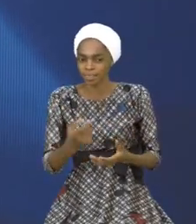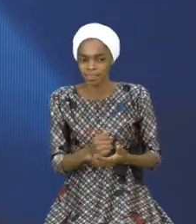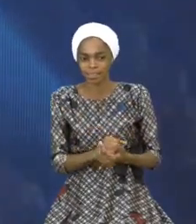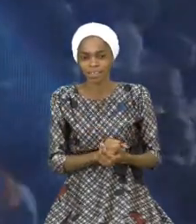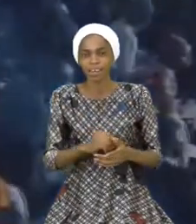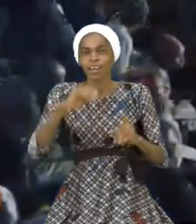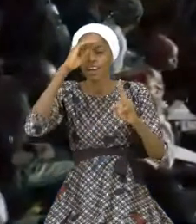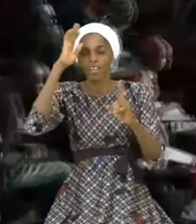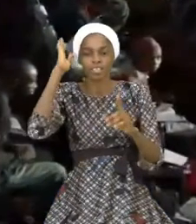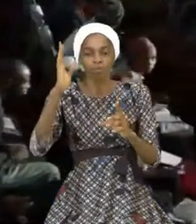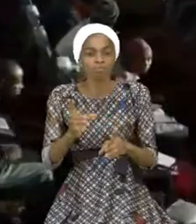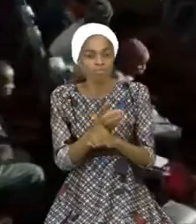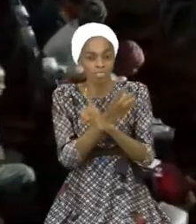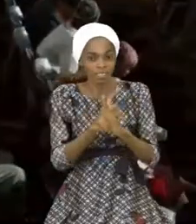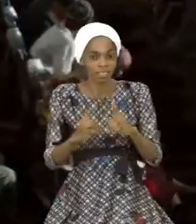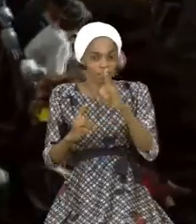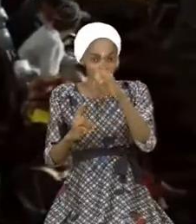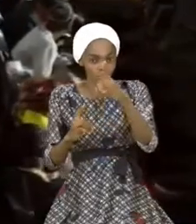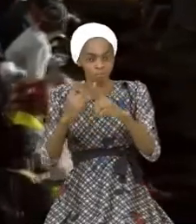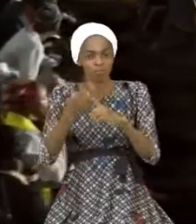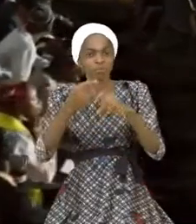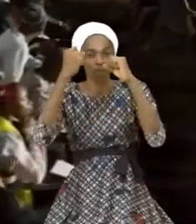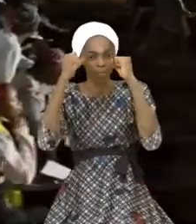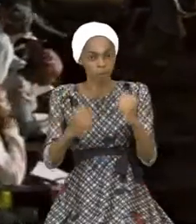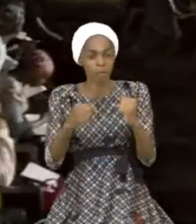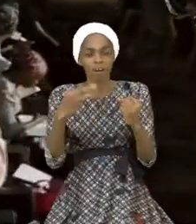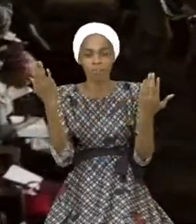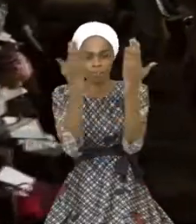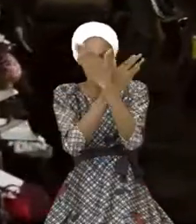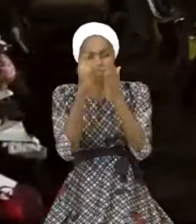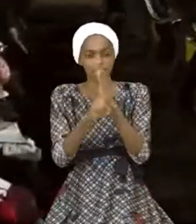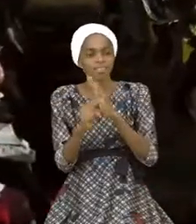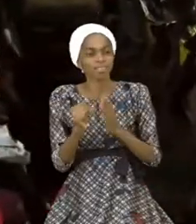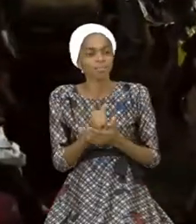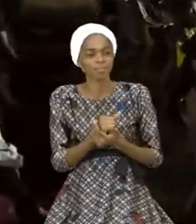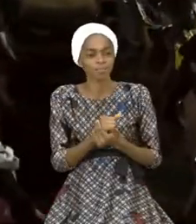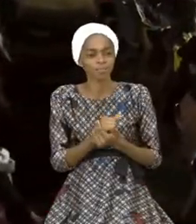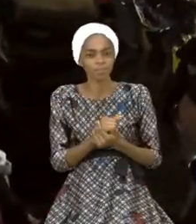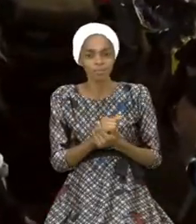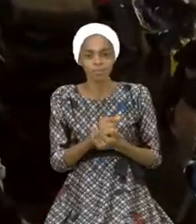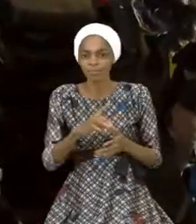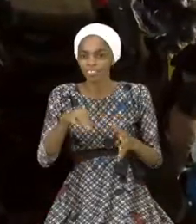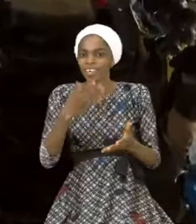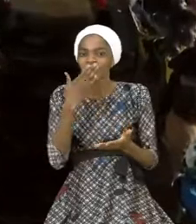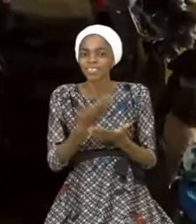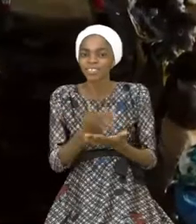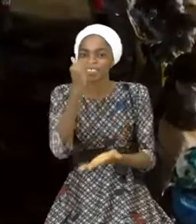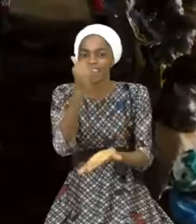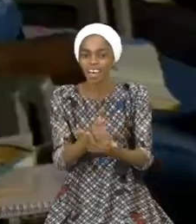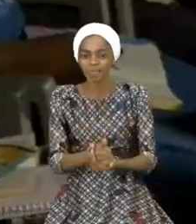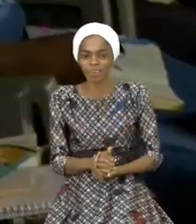will deliver you from the power of darkness. Give me another good amen. Amen.